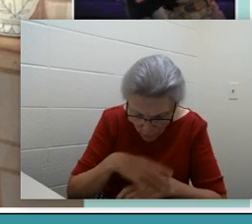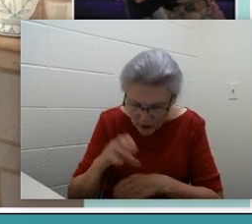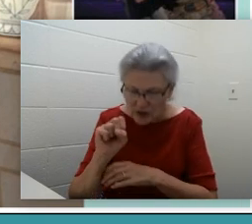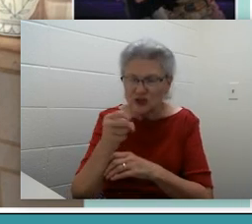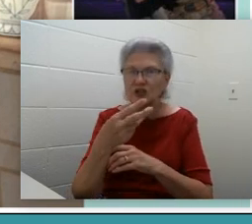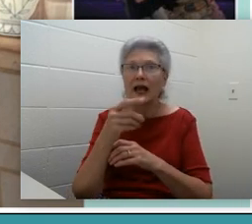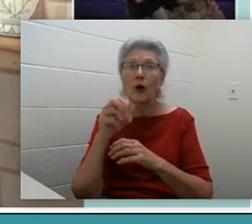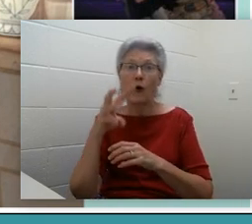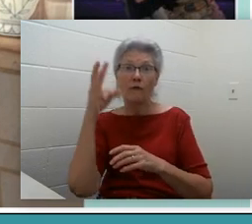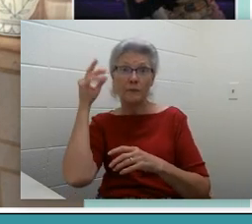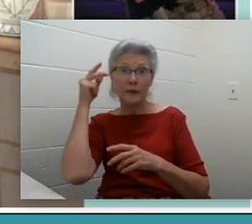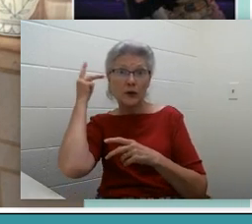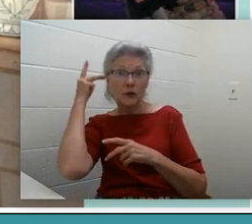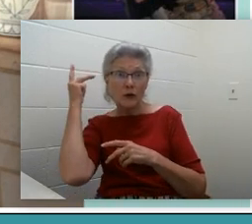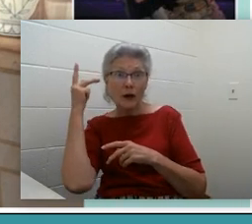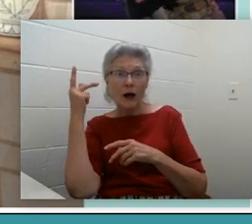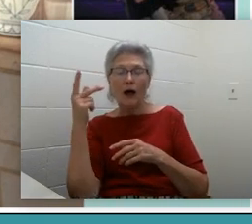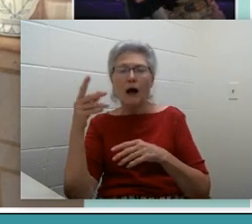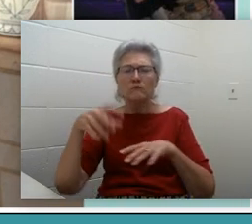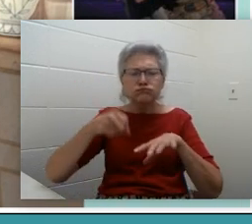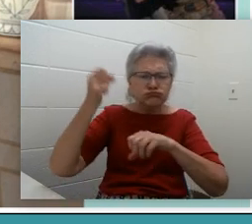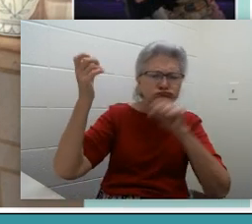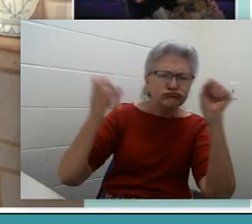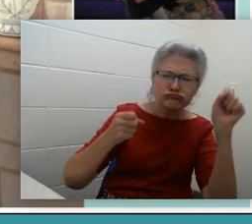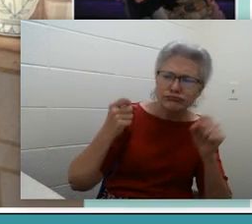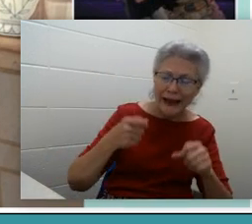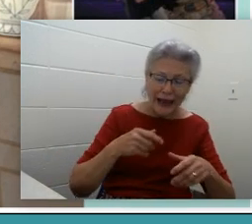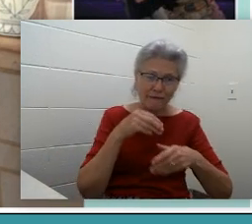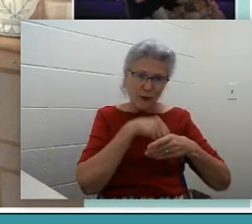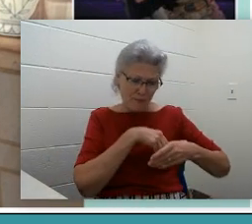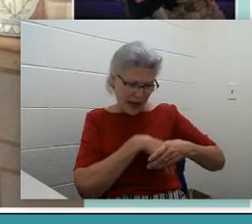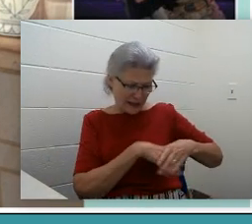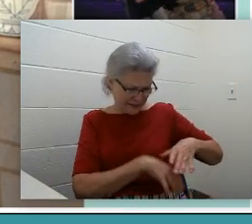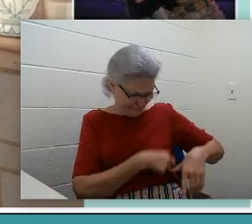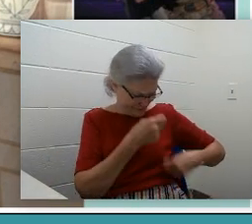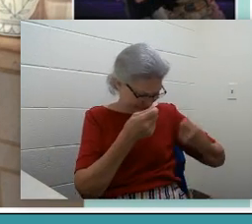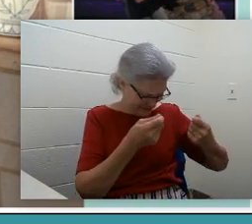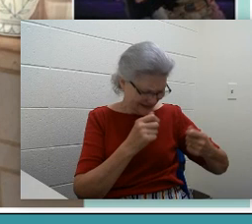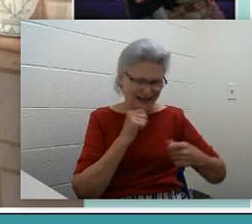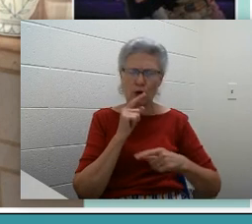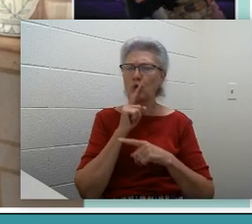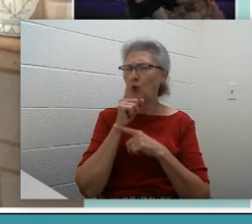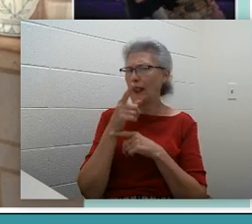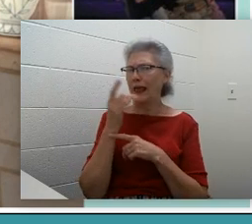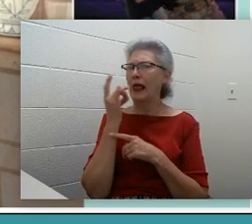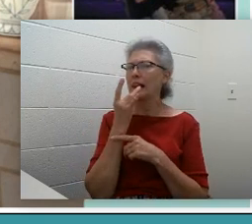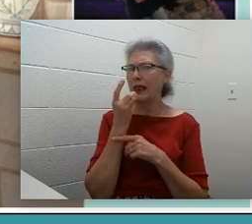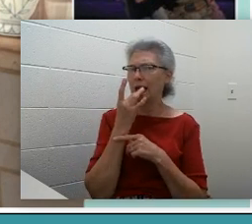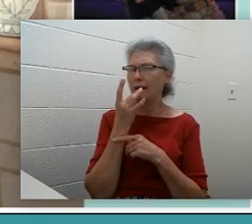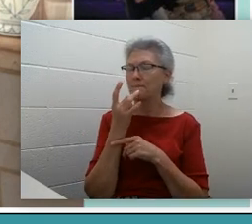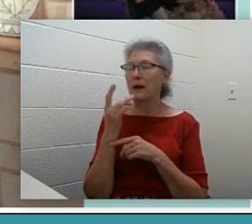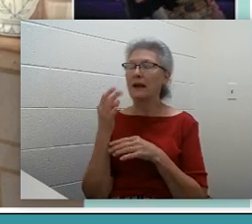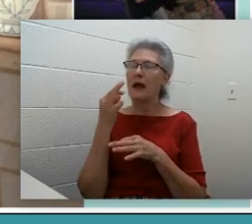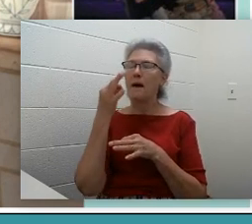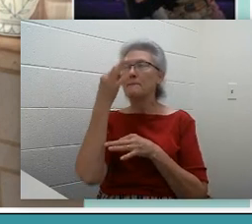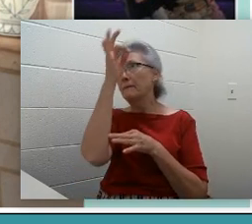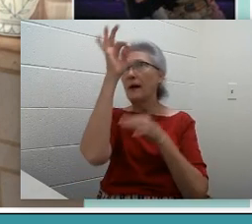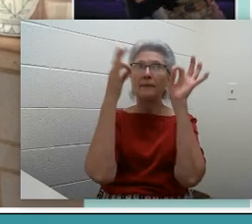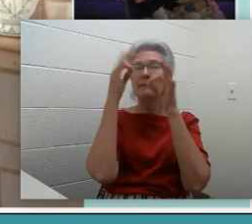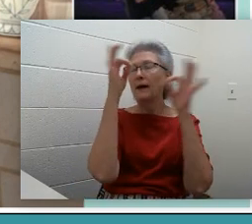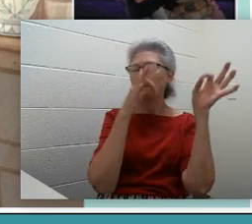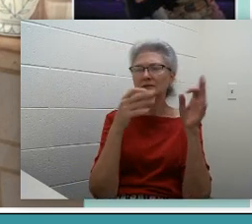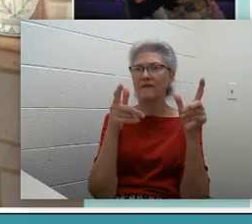pocket inside out. It was not really a light, as it made this light by flashing about so